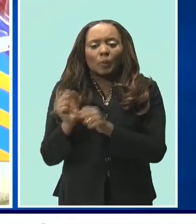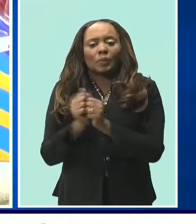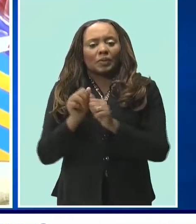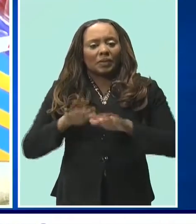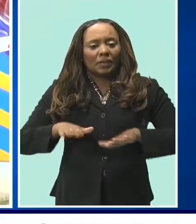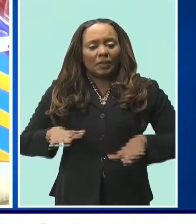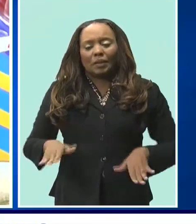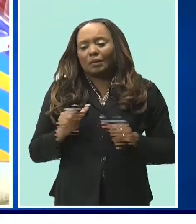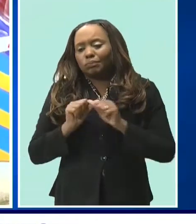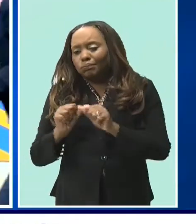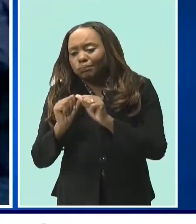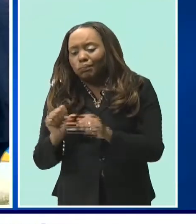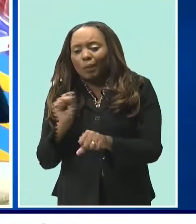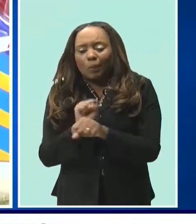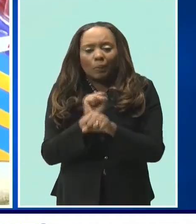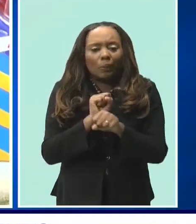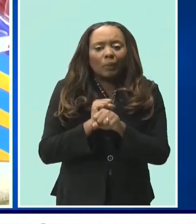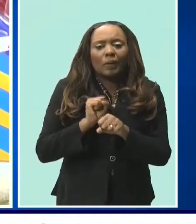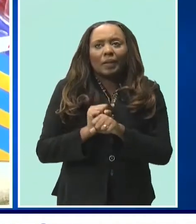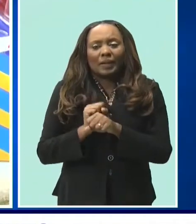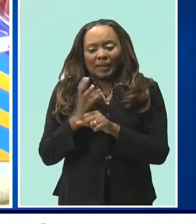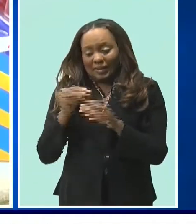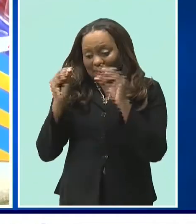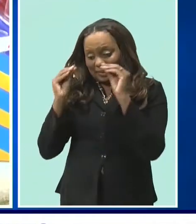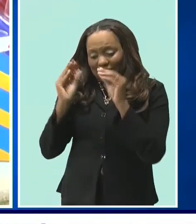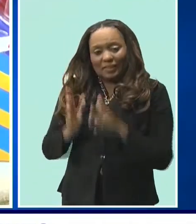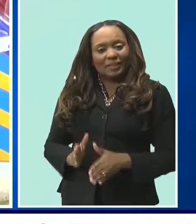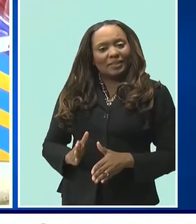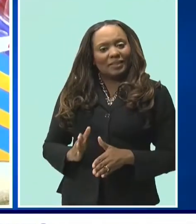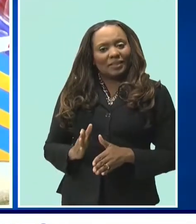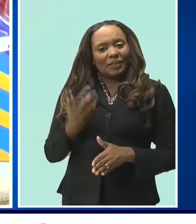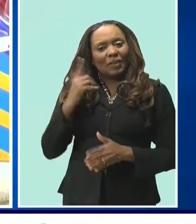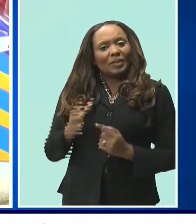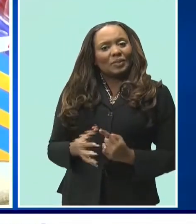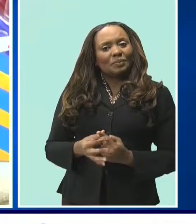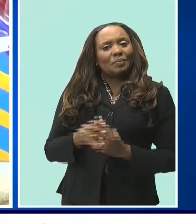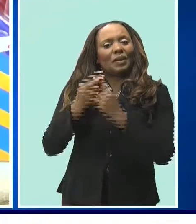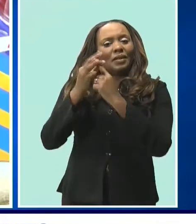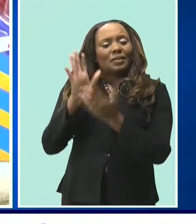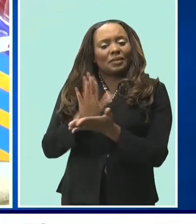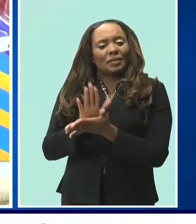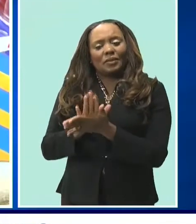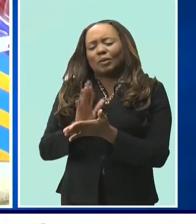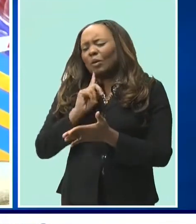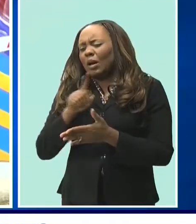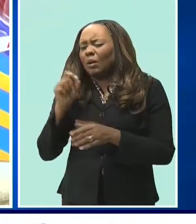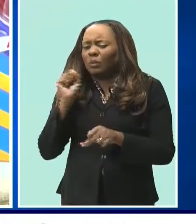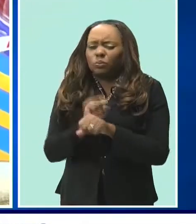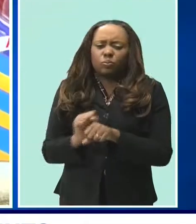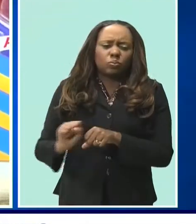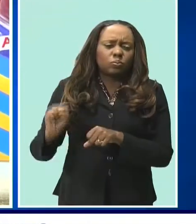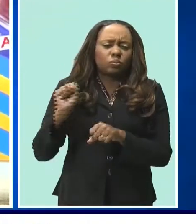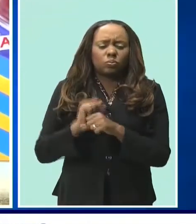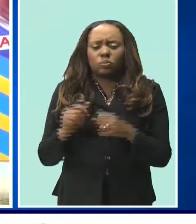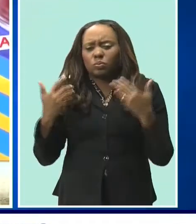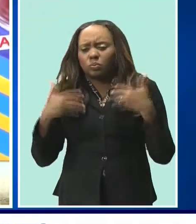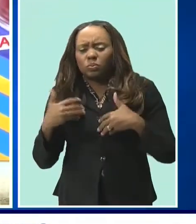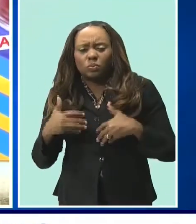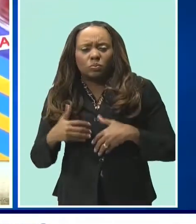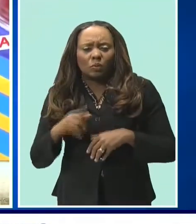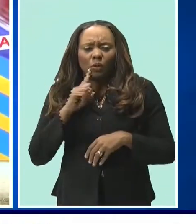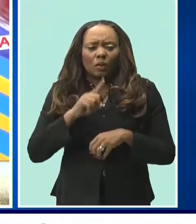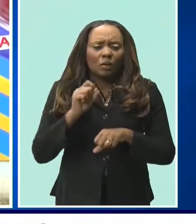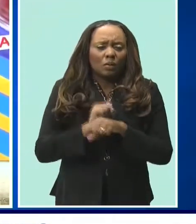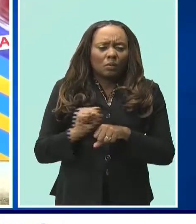children constantly, and the teachers, I know that the teachers for the special needs schools, they have gone beyond their regular duty because